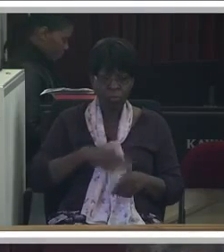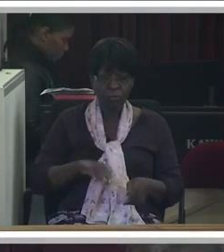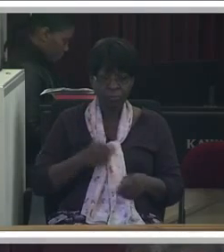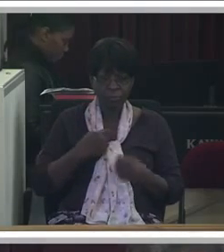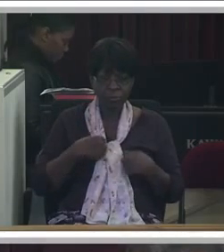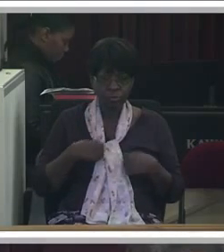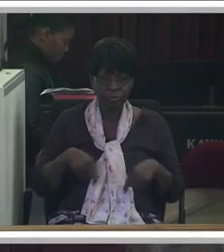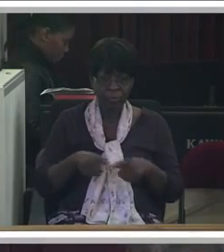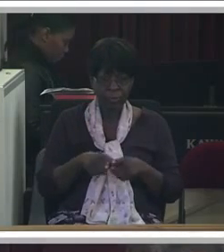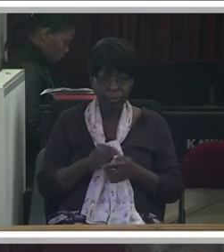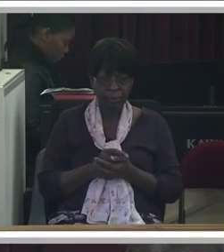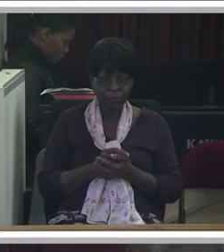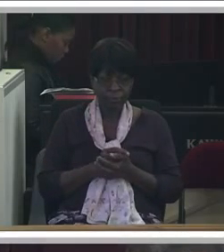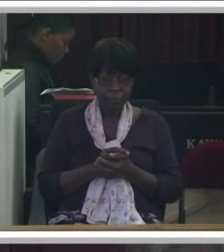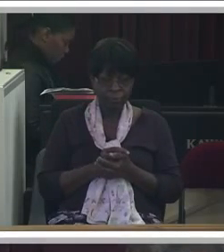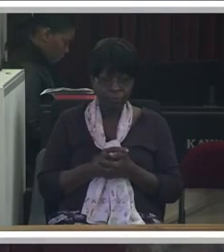table of the Lord today